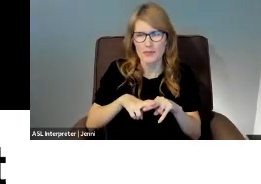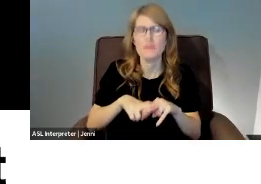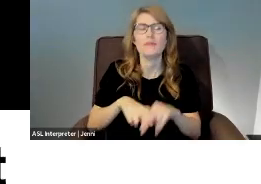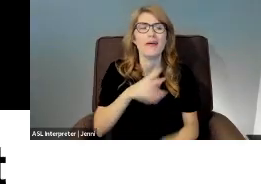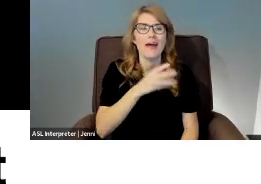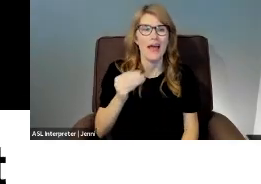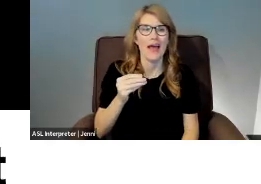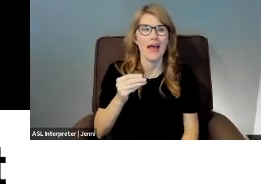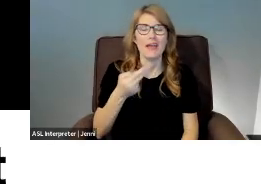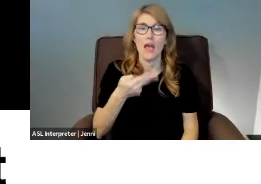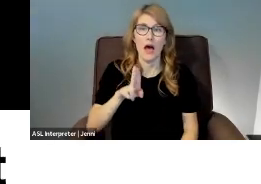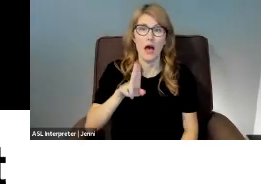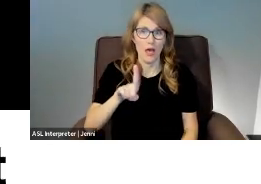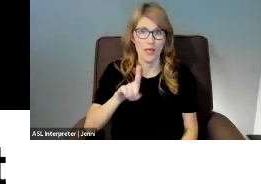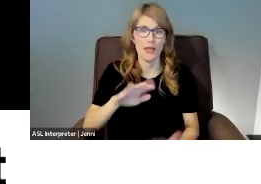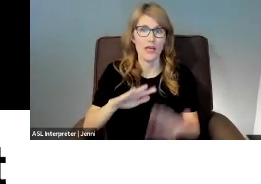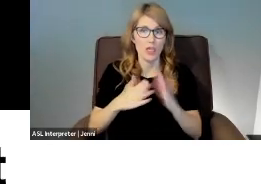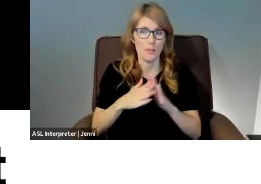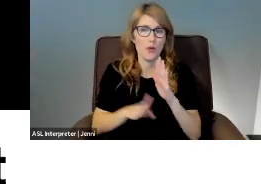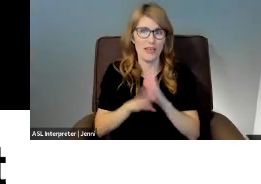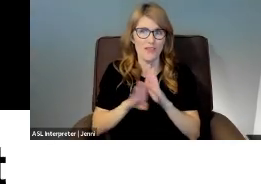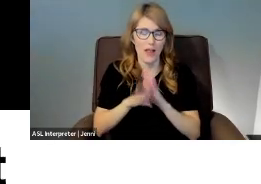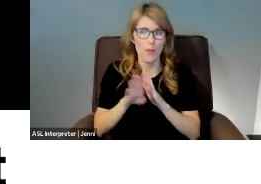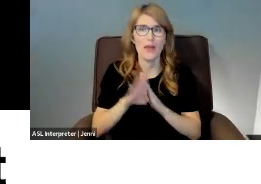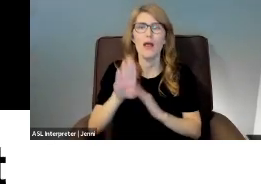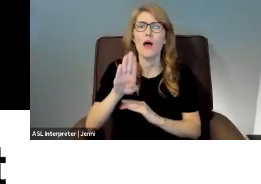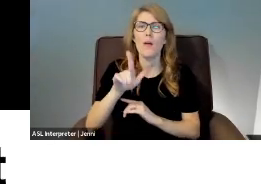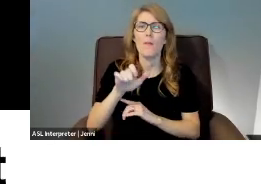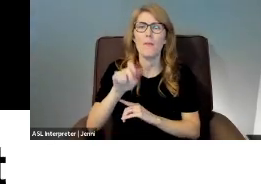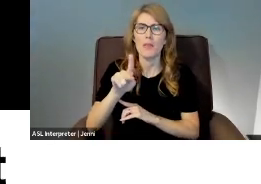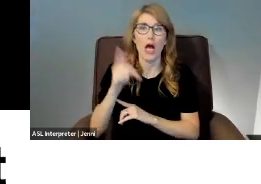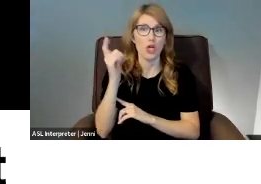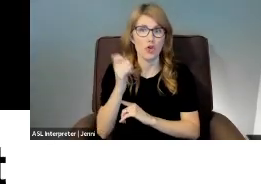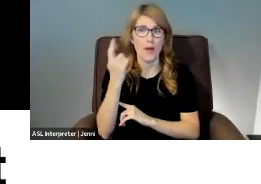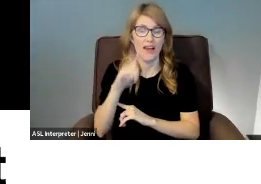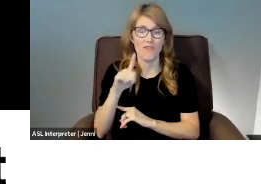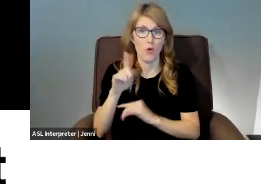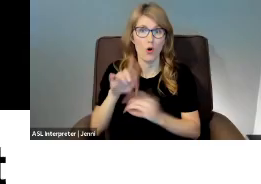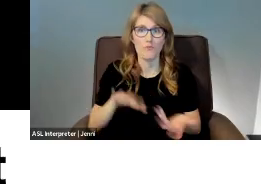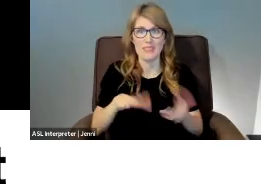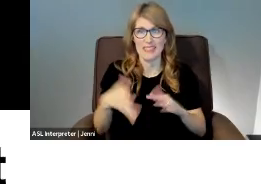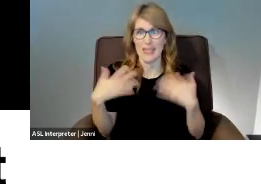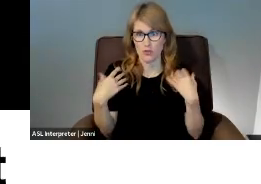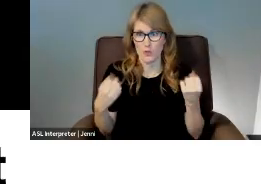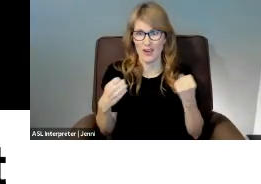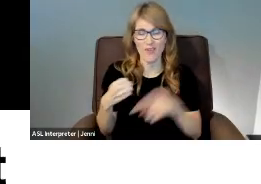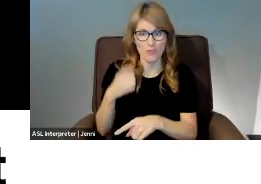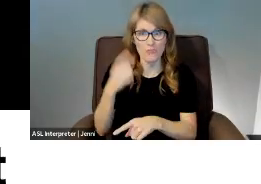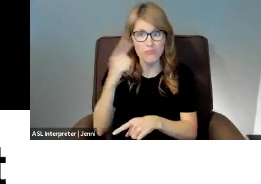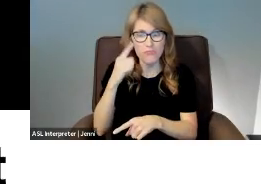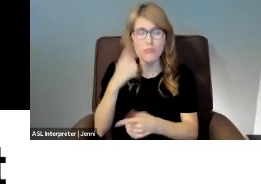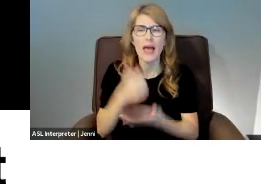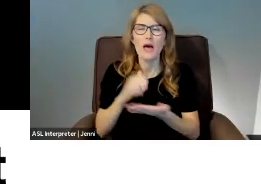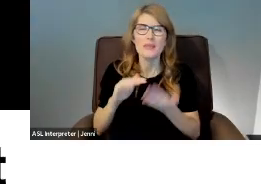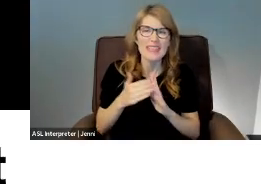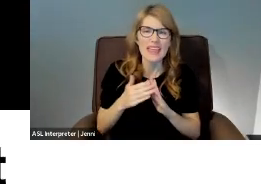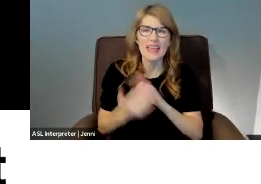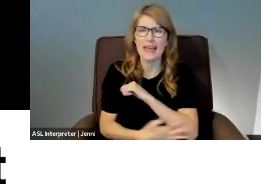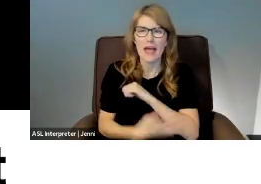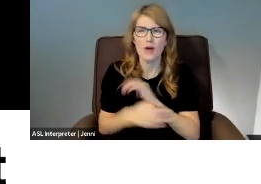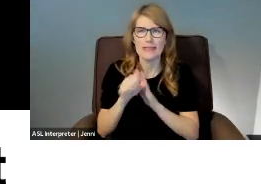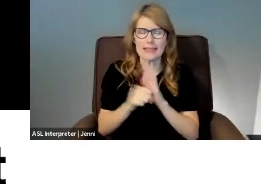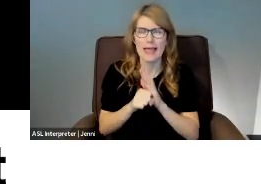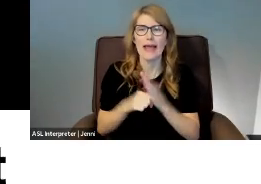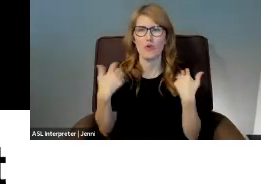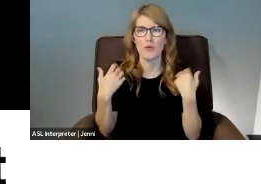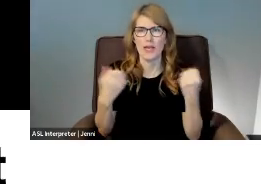the HUD Community Development Block Grant disaster recovery, which helps cities, counties, and states recover